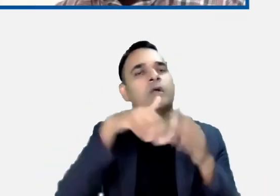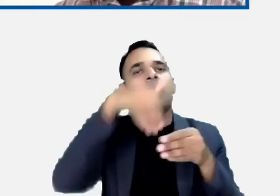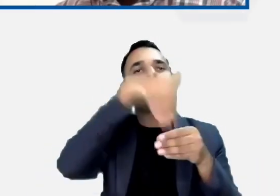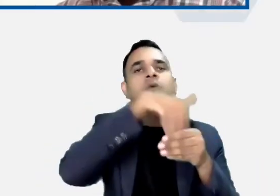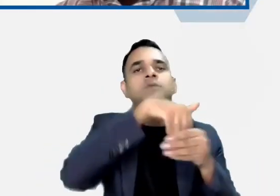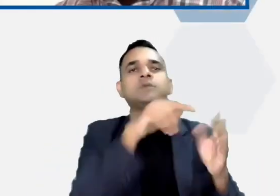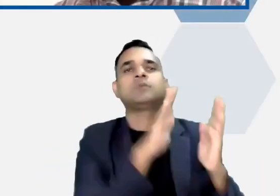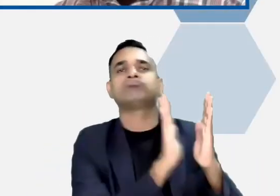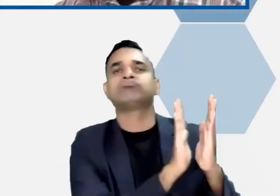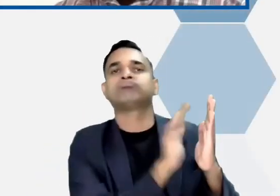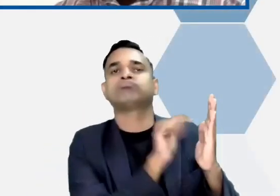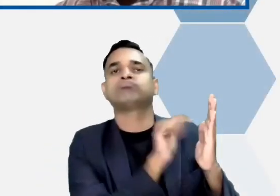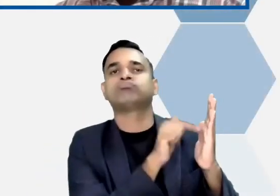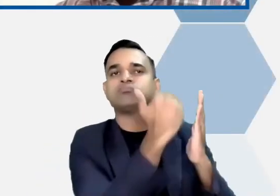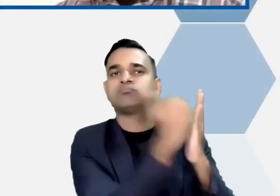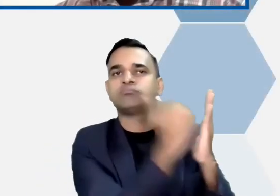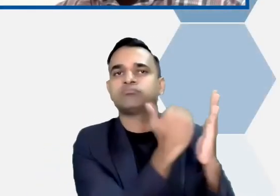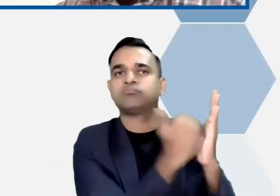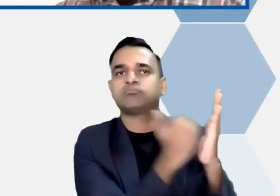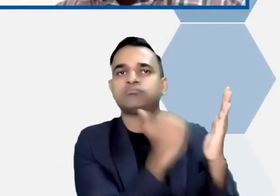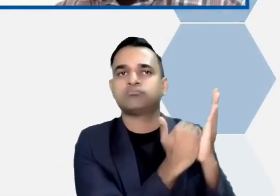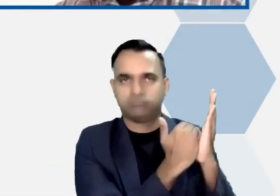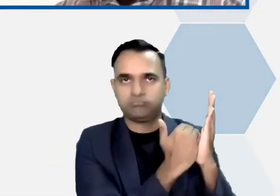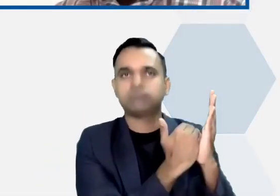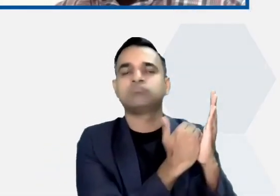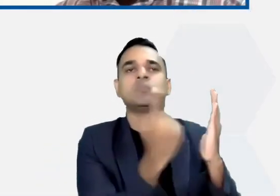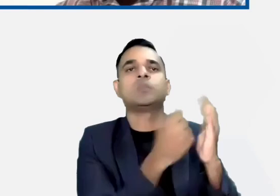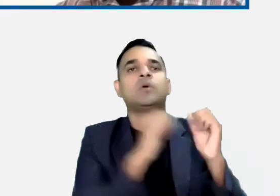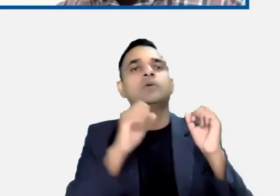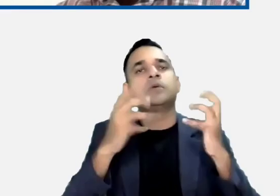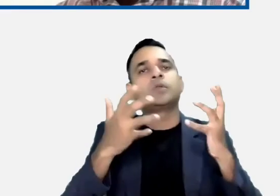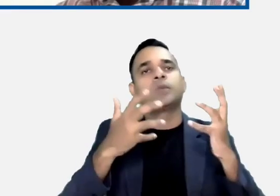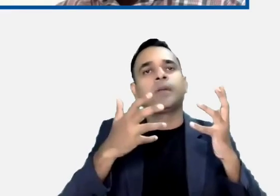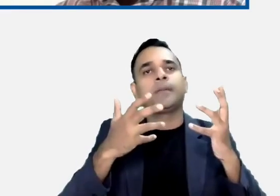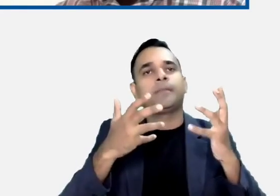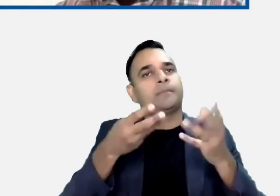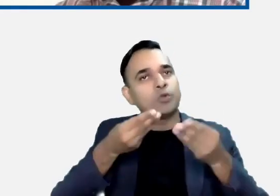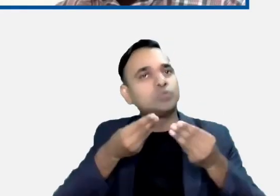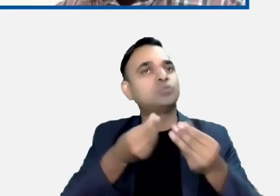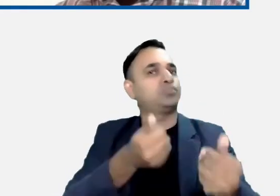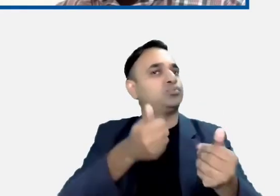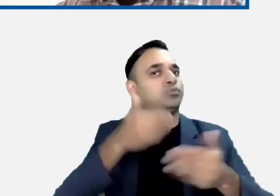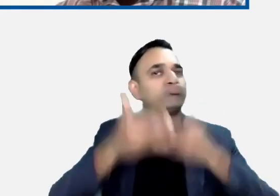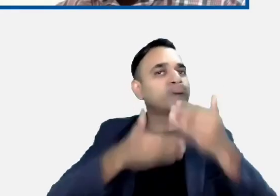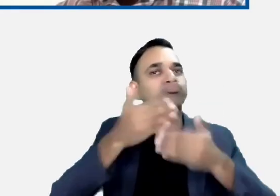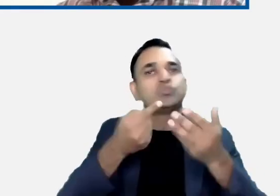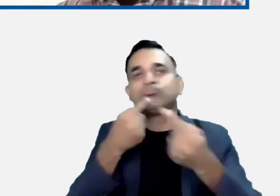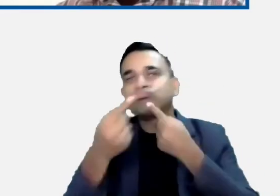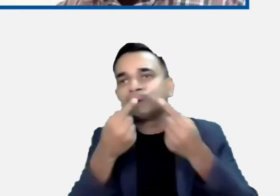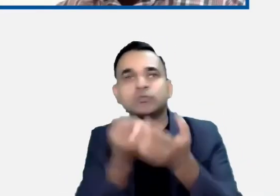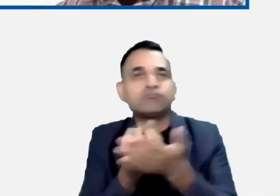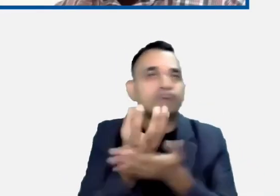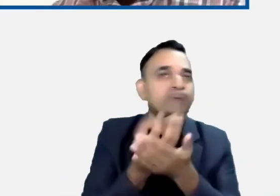document. So it's very important that we do not go back to whatever discourse or debate that was